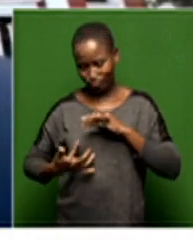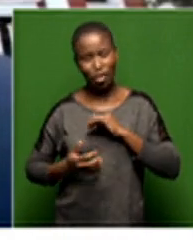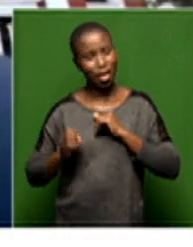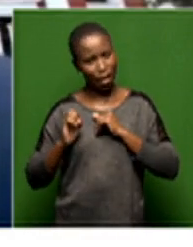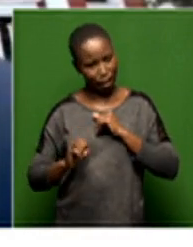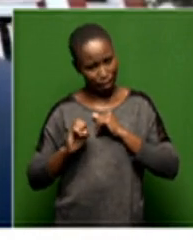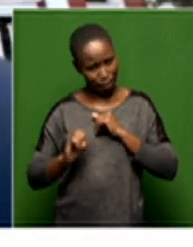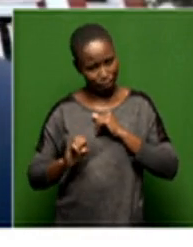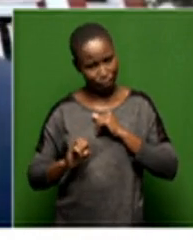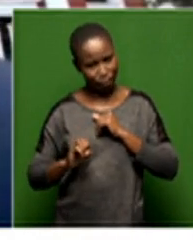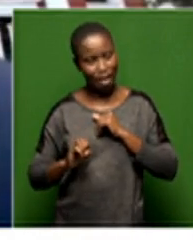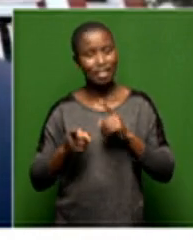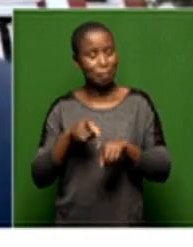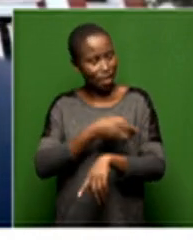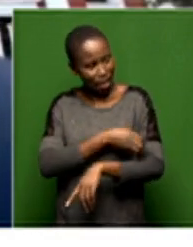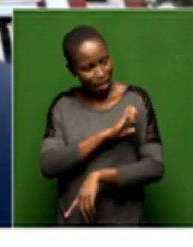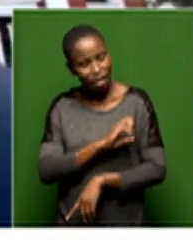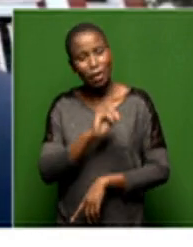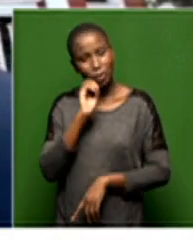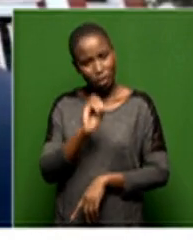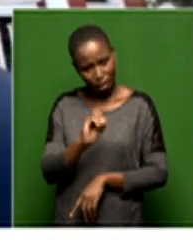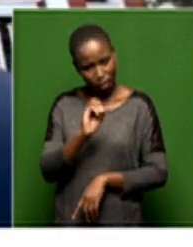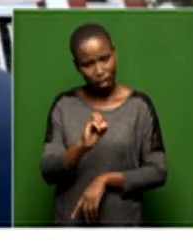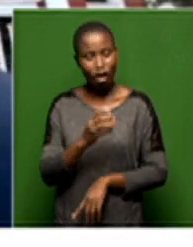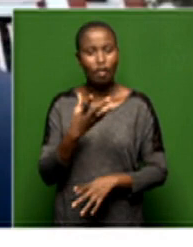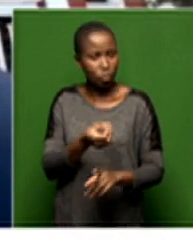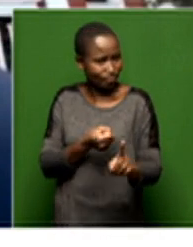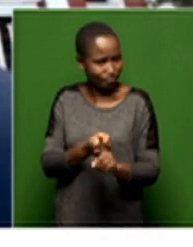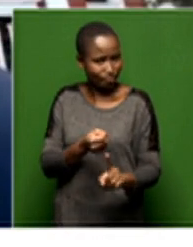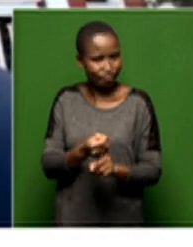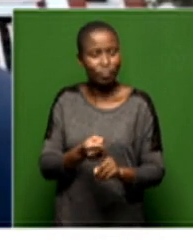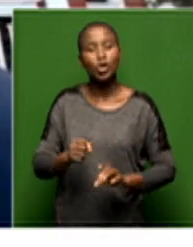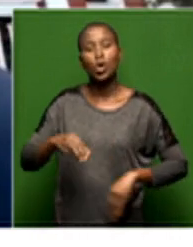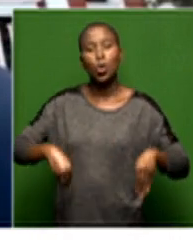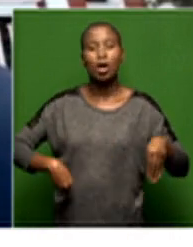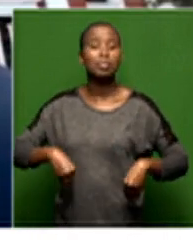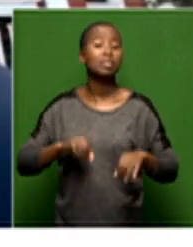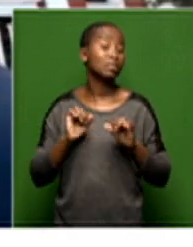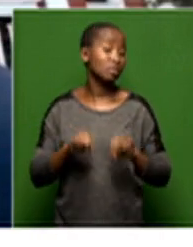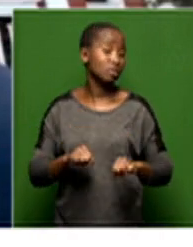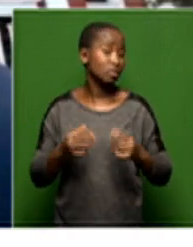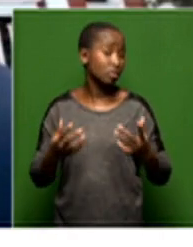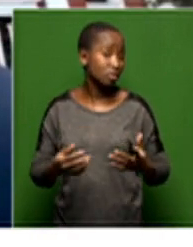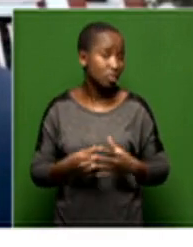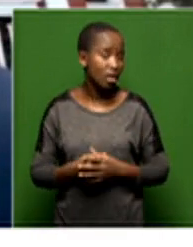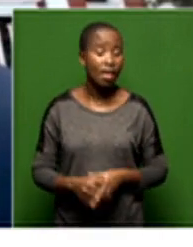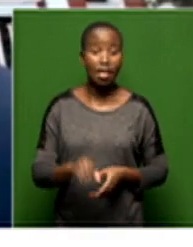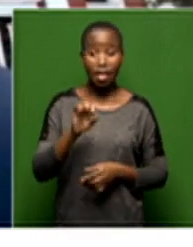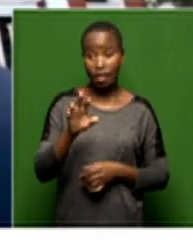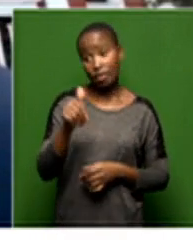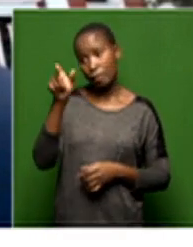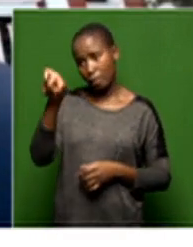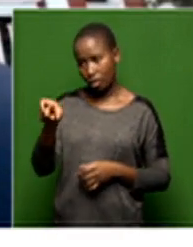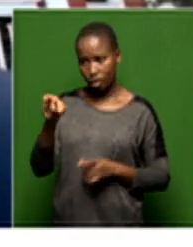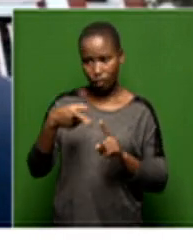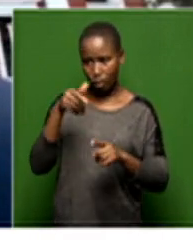which you guys have, particularly in the fight against corruption. And if somebody is not a South African,